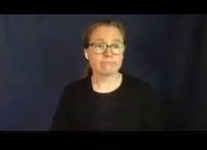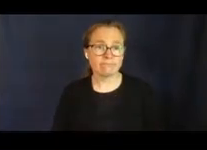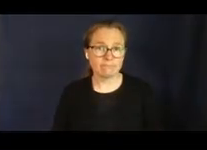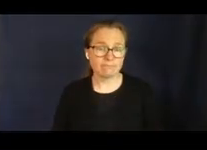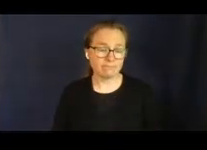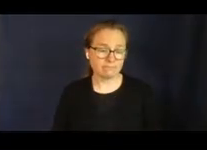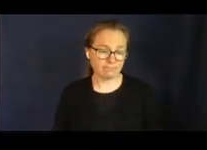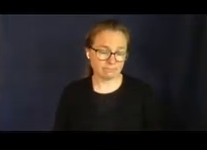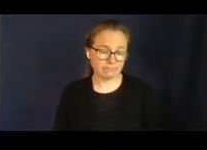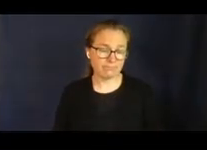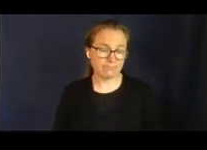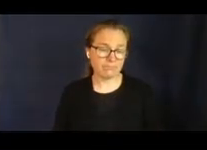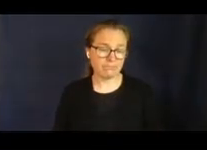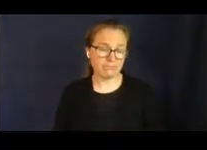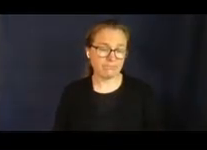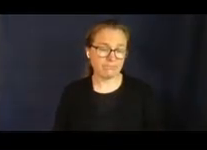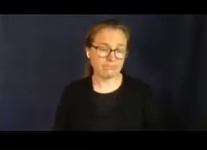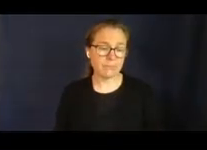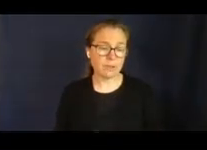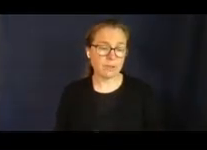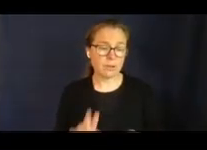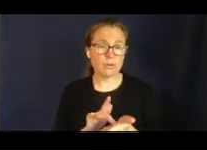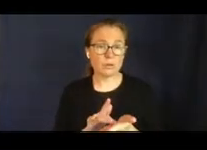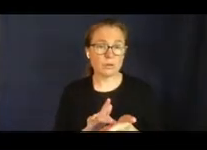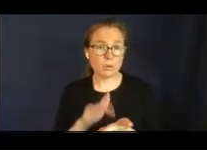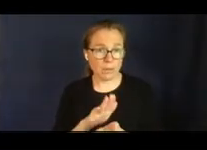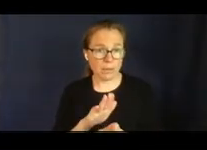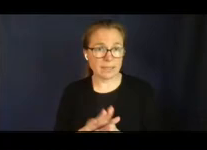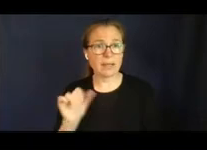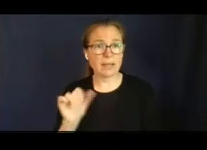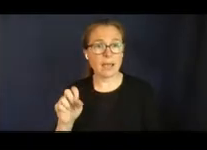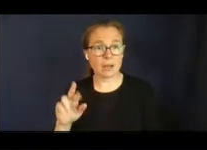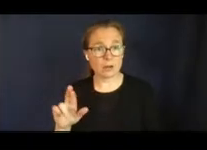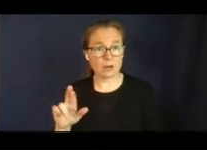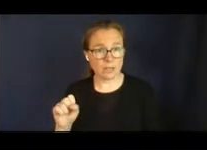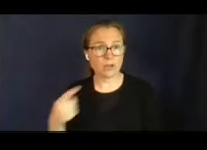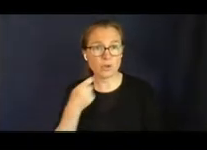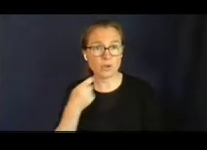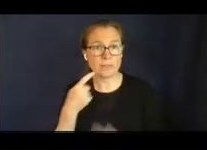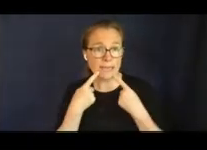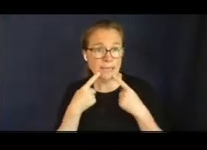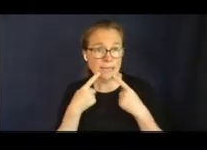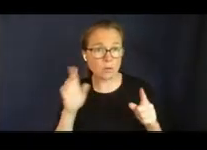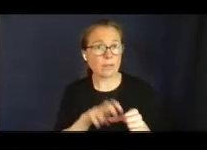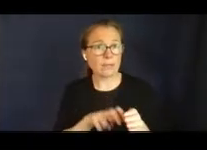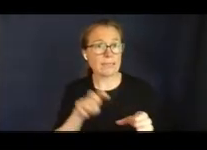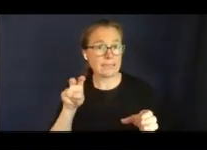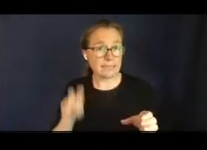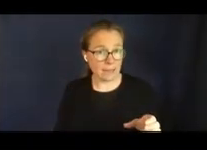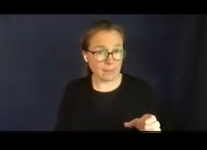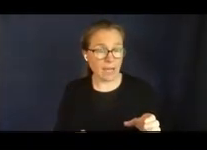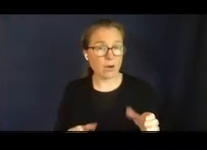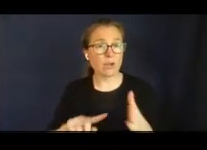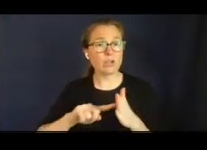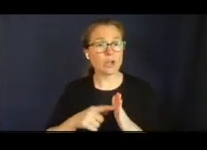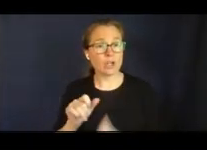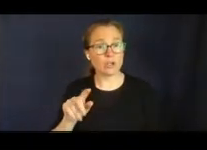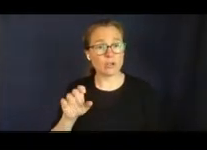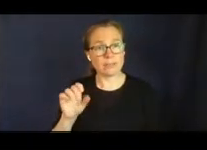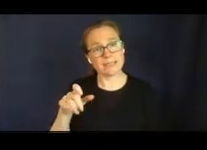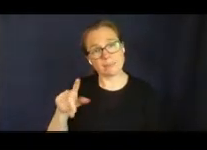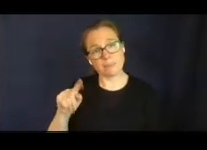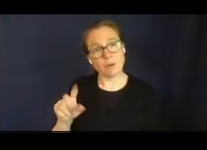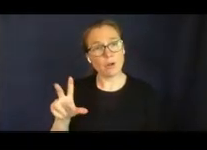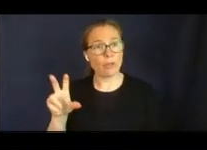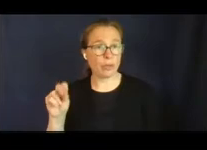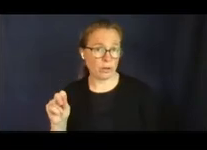School of Medicine Dean Sharon Anderson recently announced that she intends to step down as dean effective September 30. There are